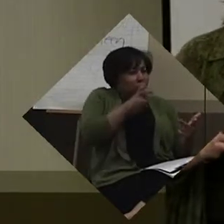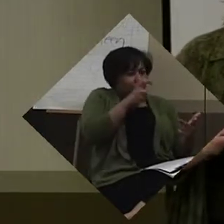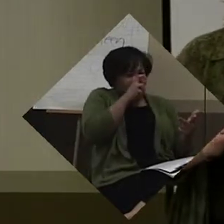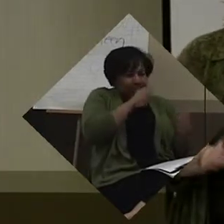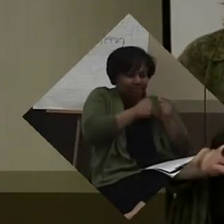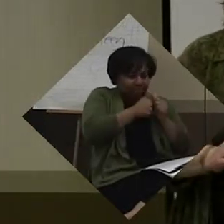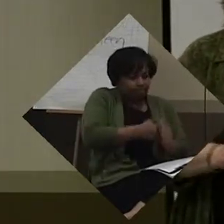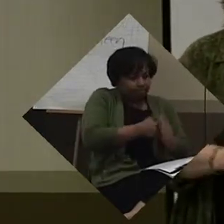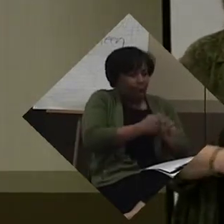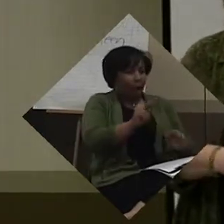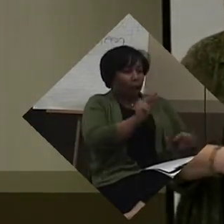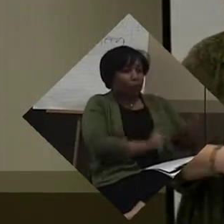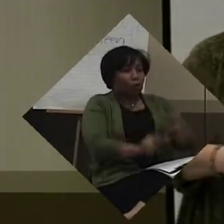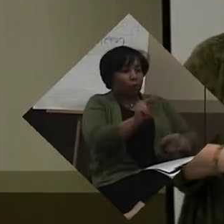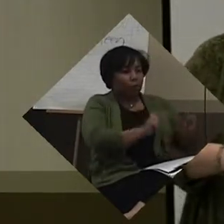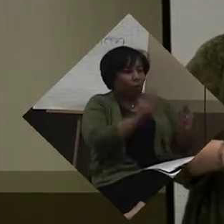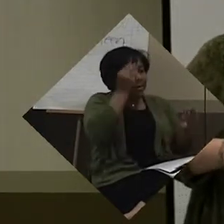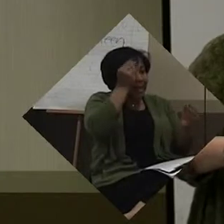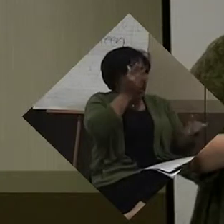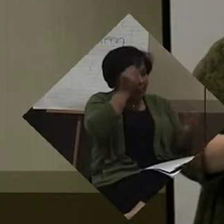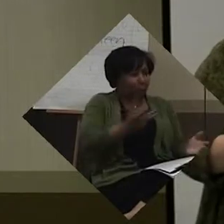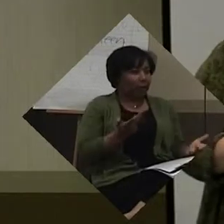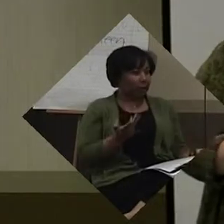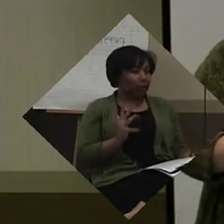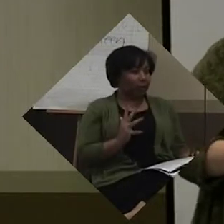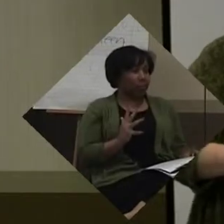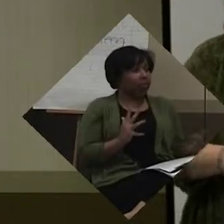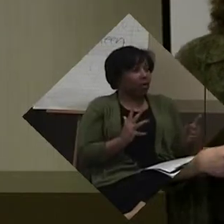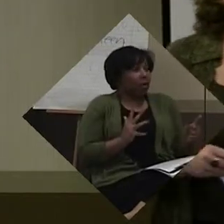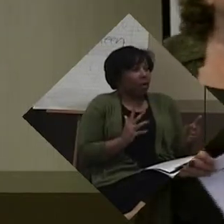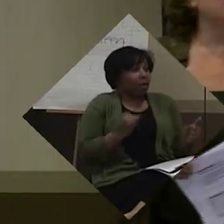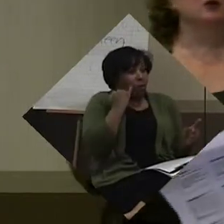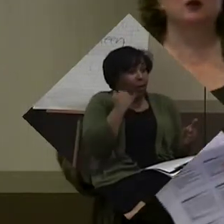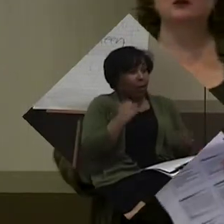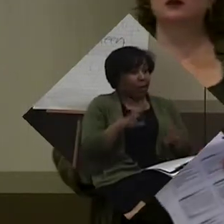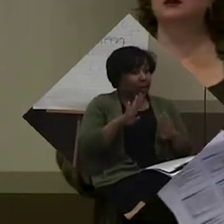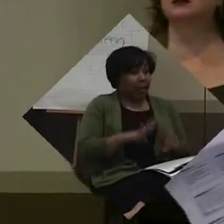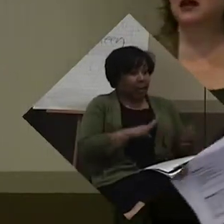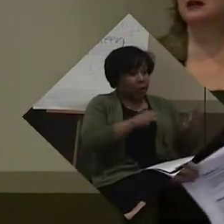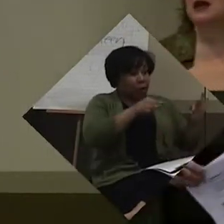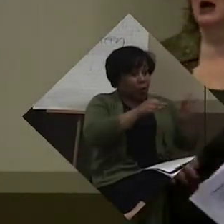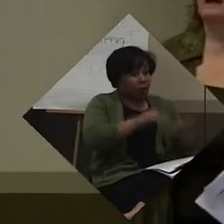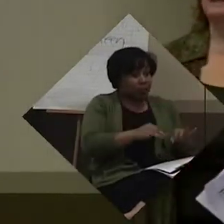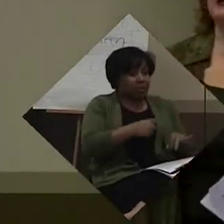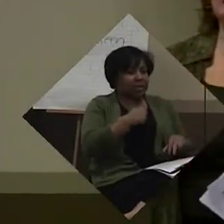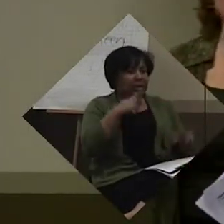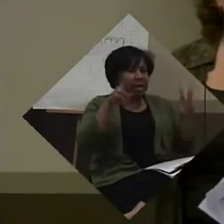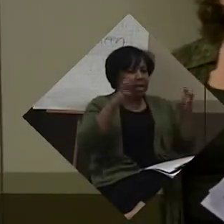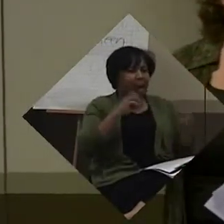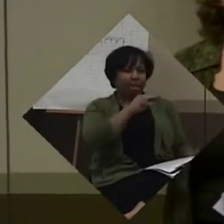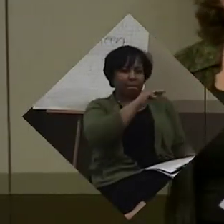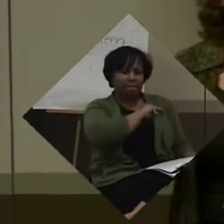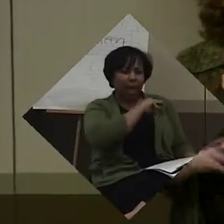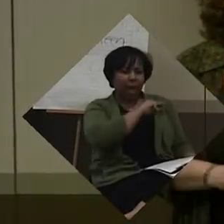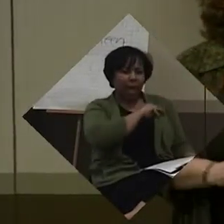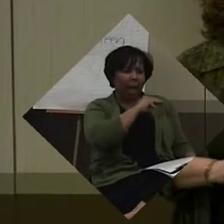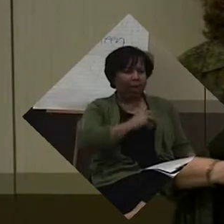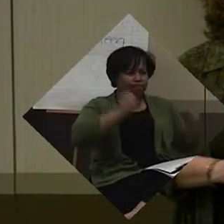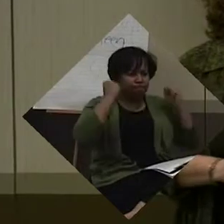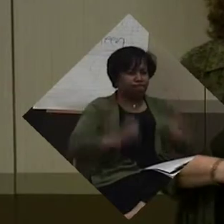Strictly observable data. If we have a behavior description that says, Maddie has a